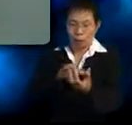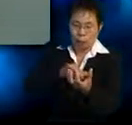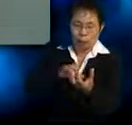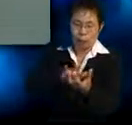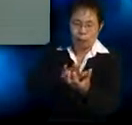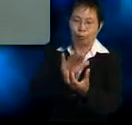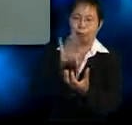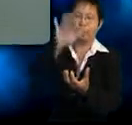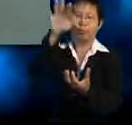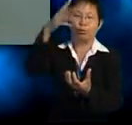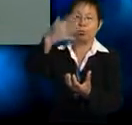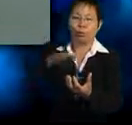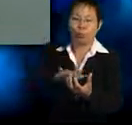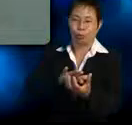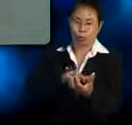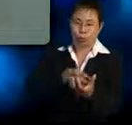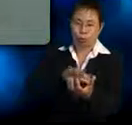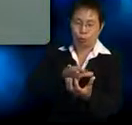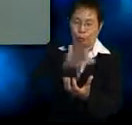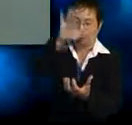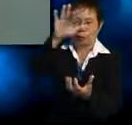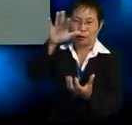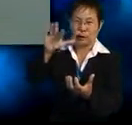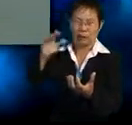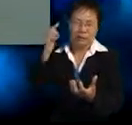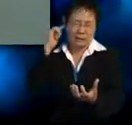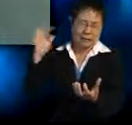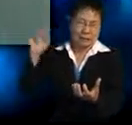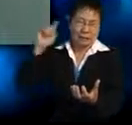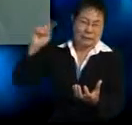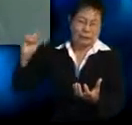out. It produces a hissing sound.